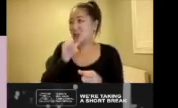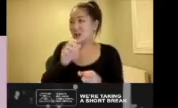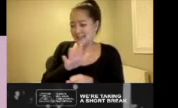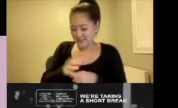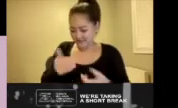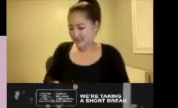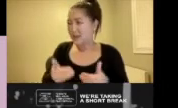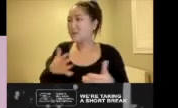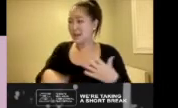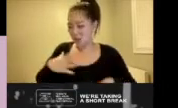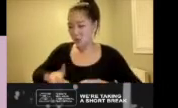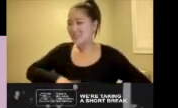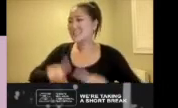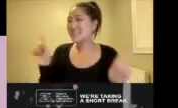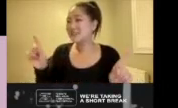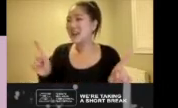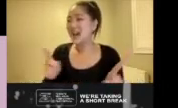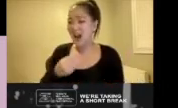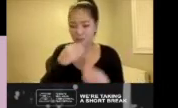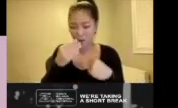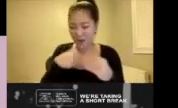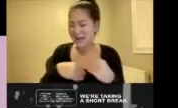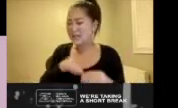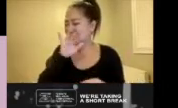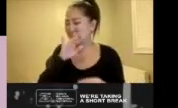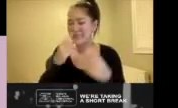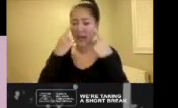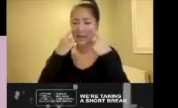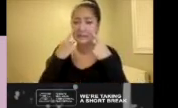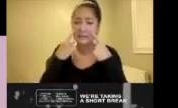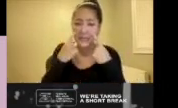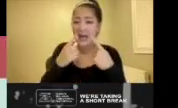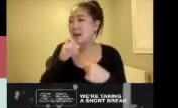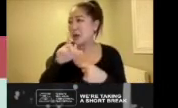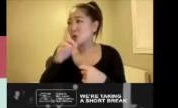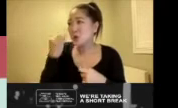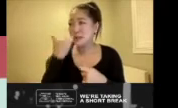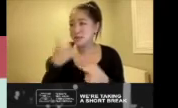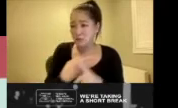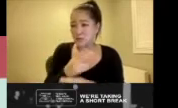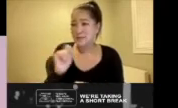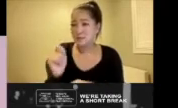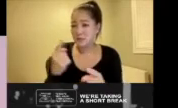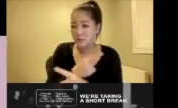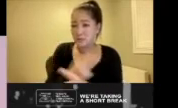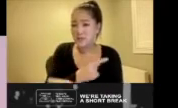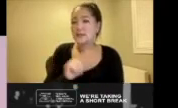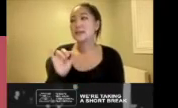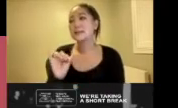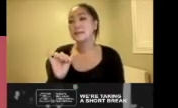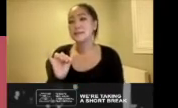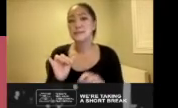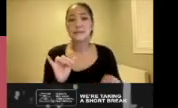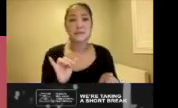Those spicy samosas made my eyes water, and I'm not even 100% sure I'm using the bathroom right. True. I knew